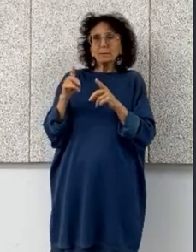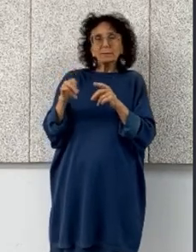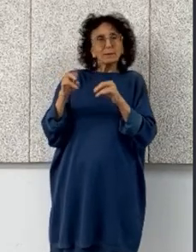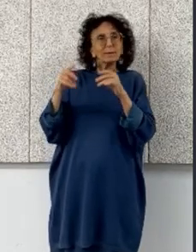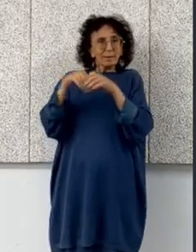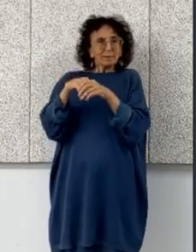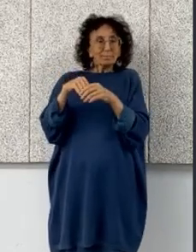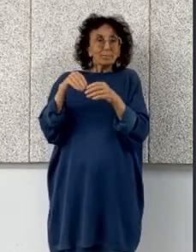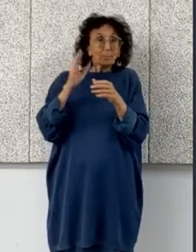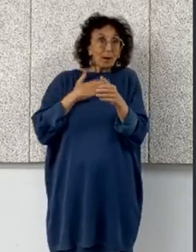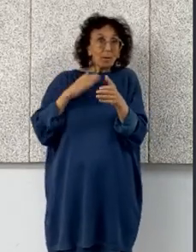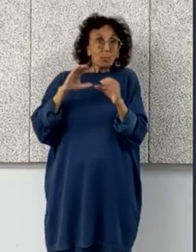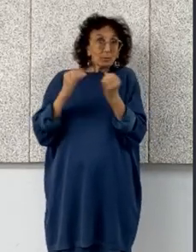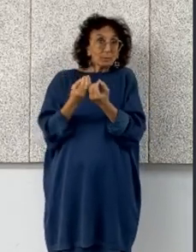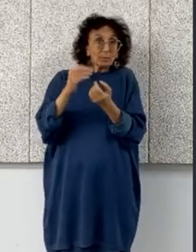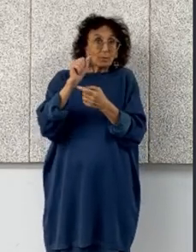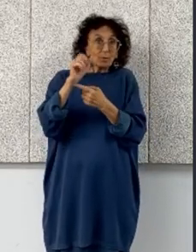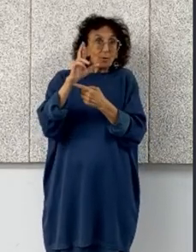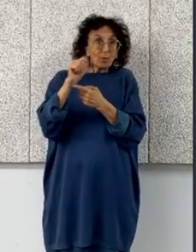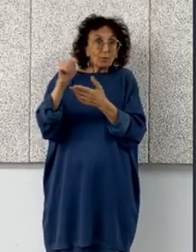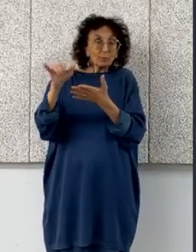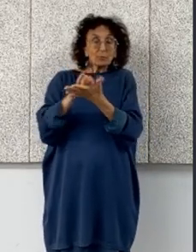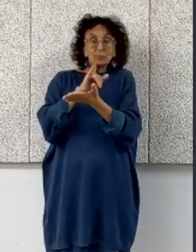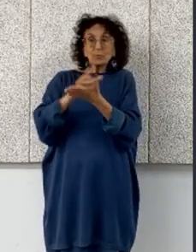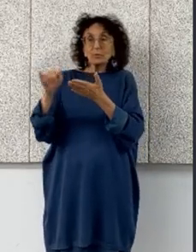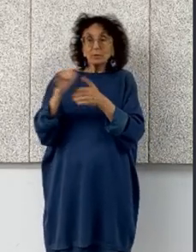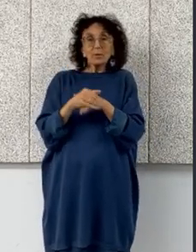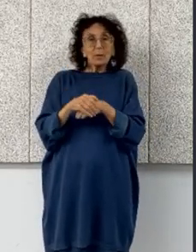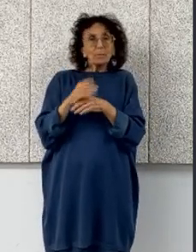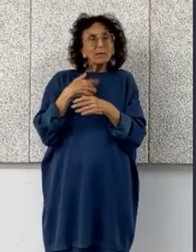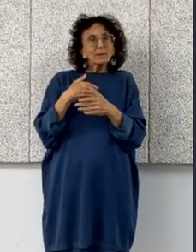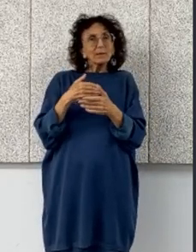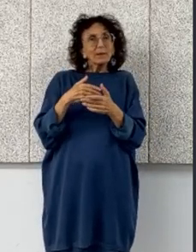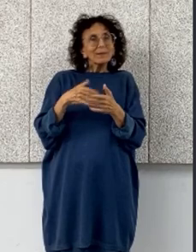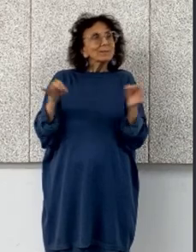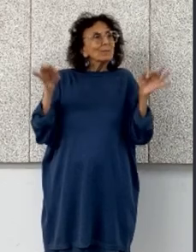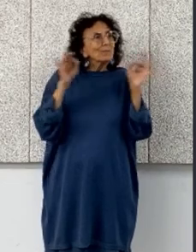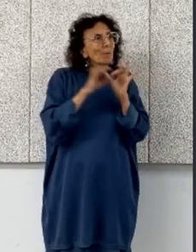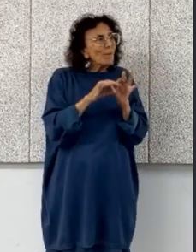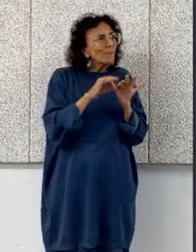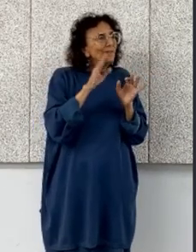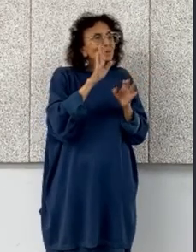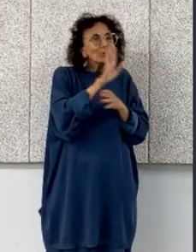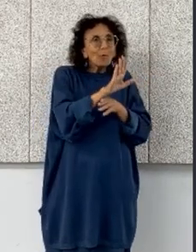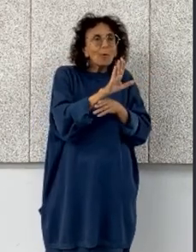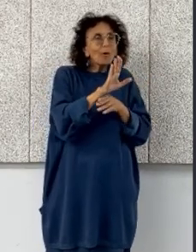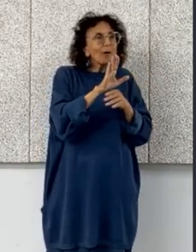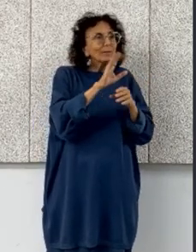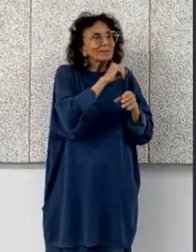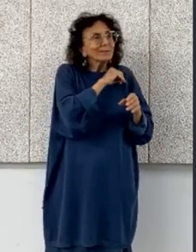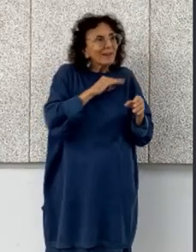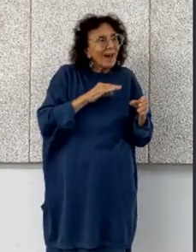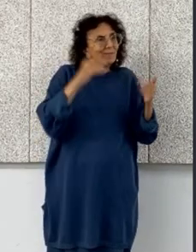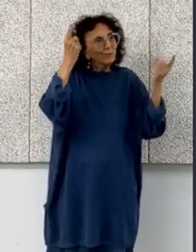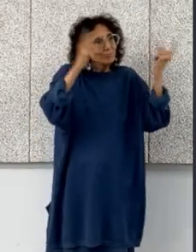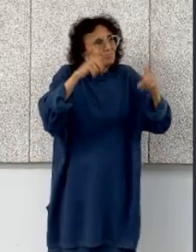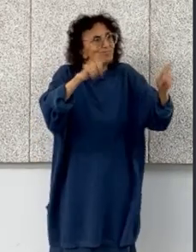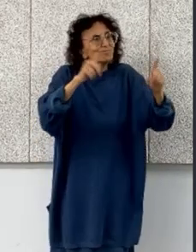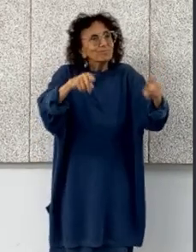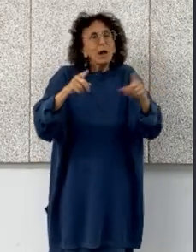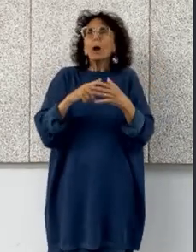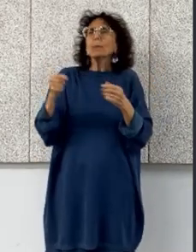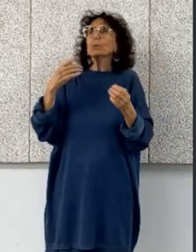to evolve, but it's really helpful to have that. And it's really helpful that they came from within. They're not, though we take inspiration from